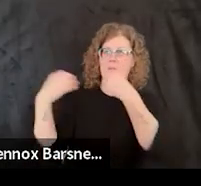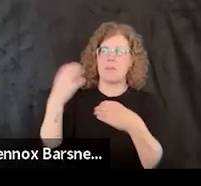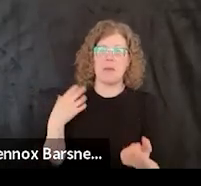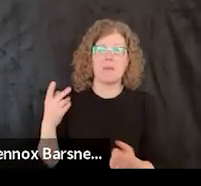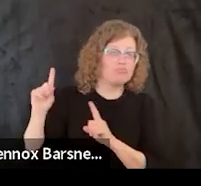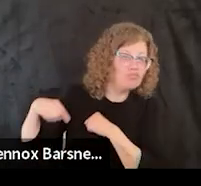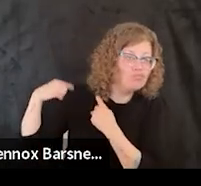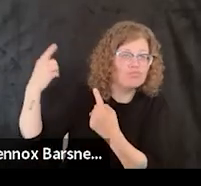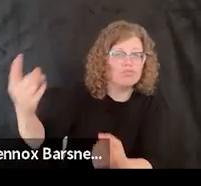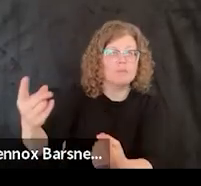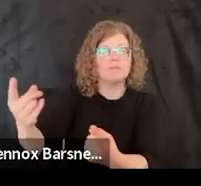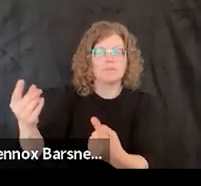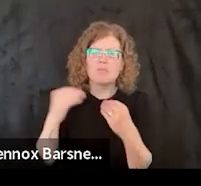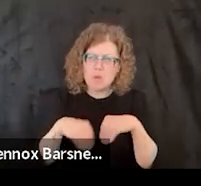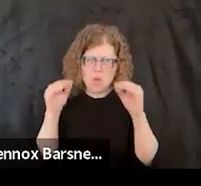the pandemic years.